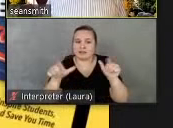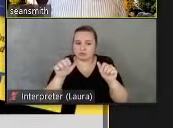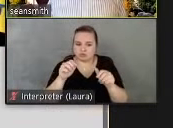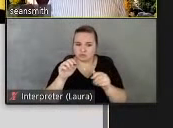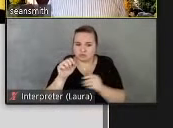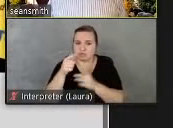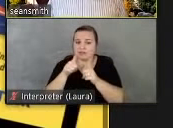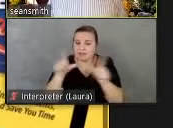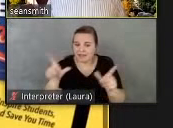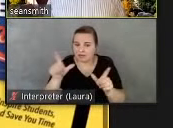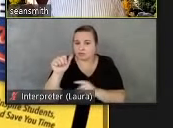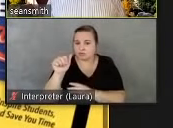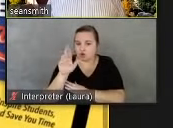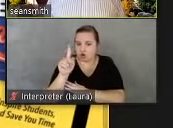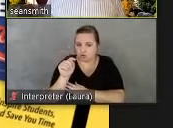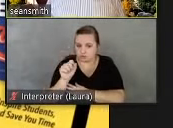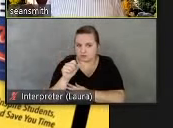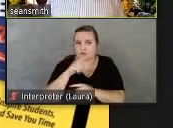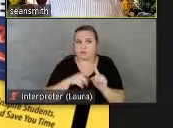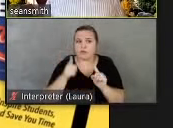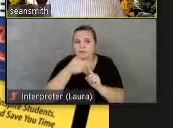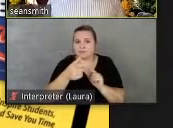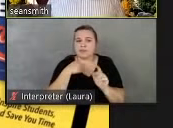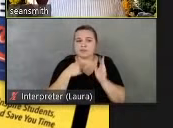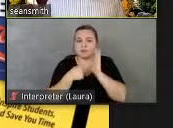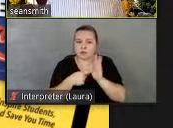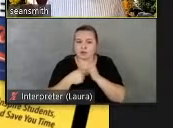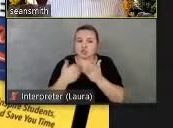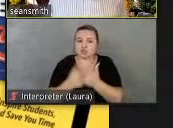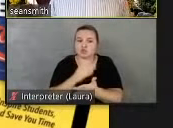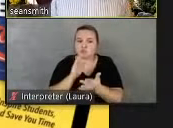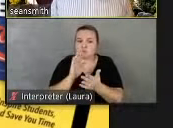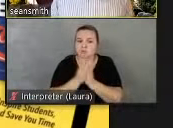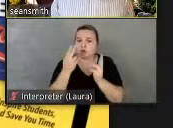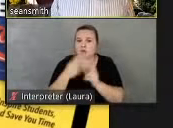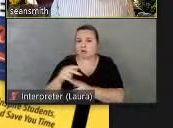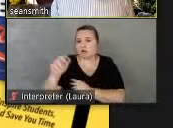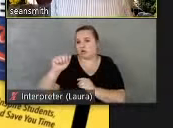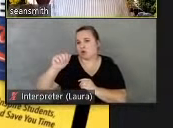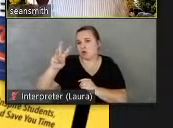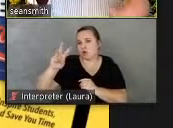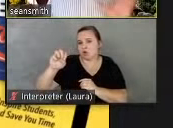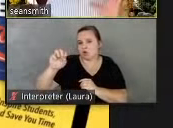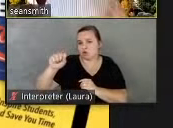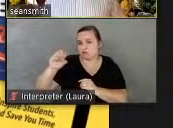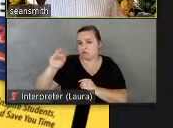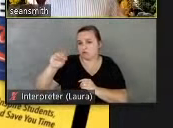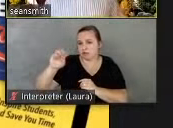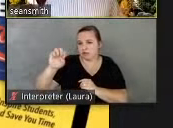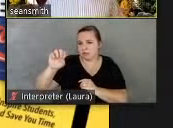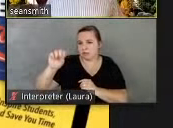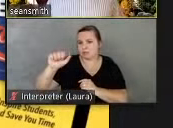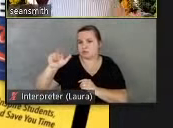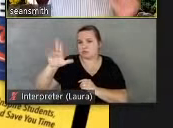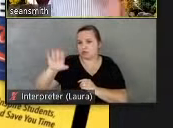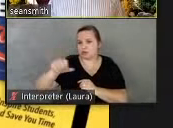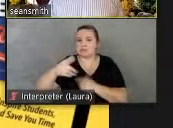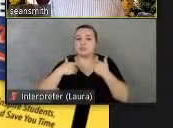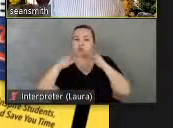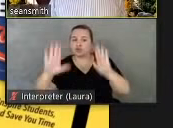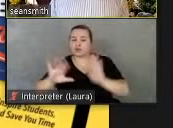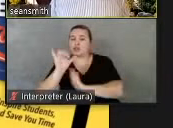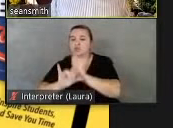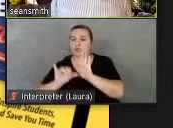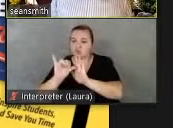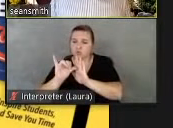a phenomenal, he actually came out with a new book called Awesome Sauce on how to use video. He has a great YouTube channel on breaking